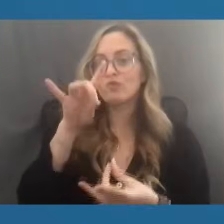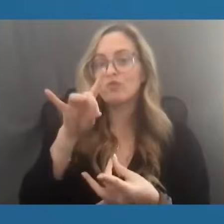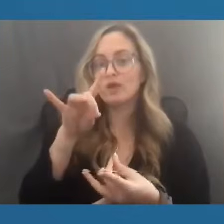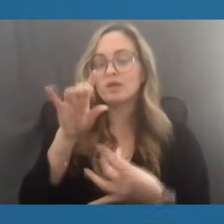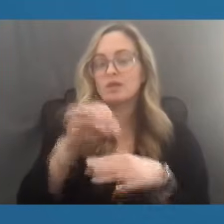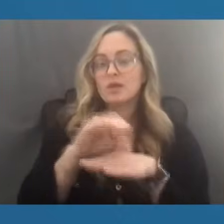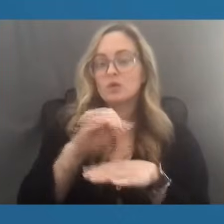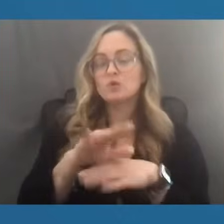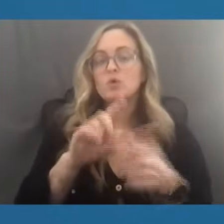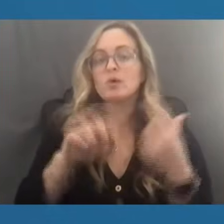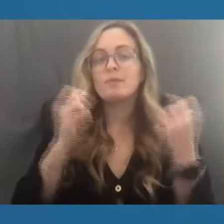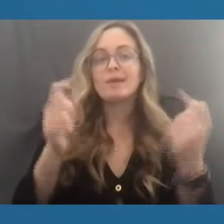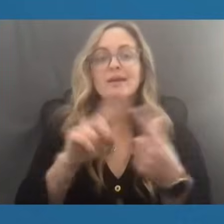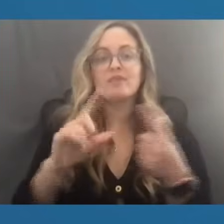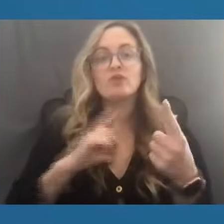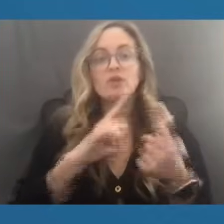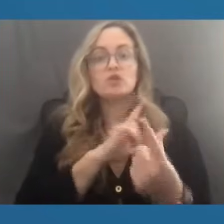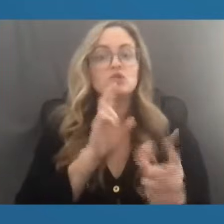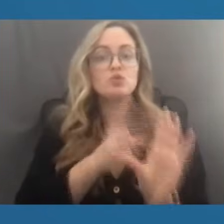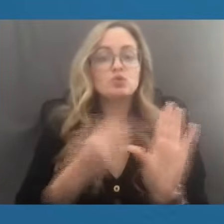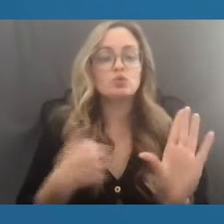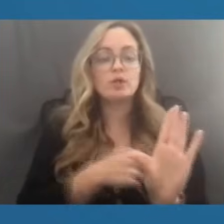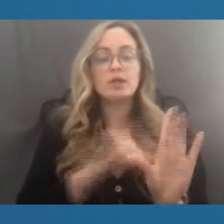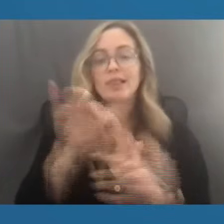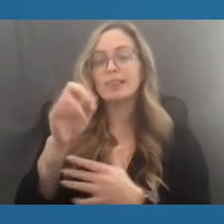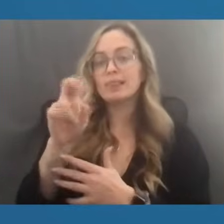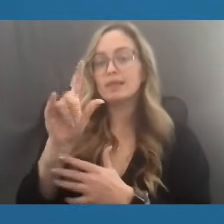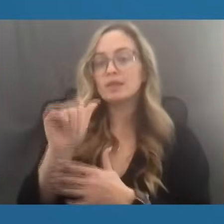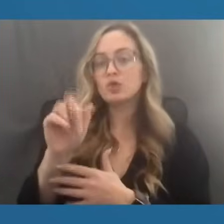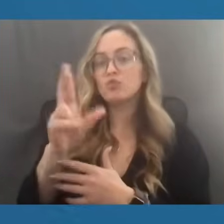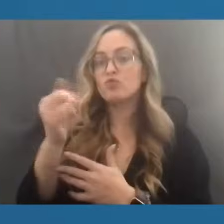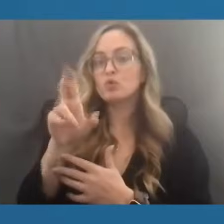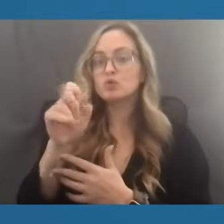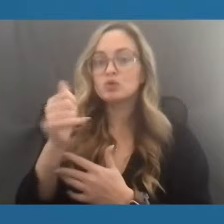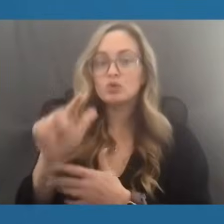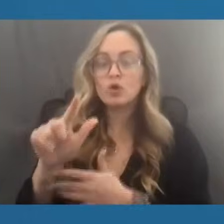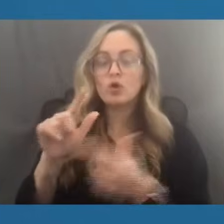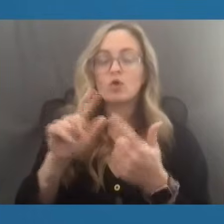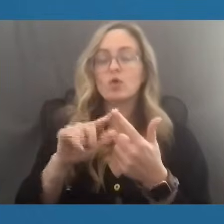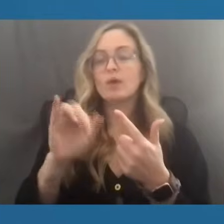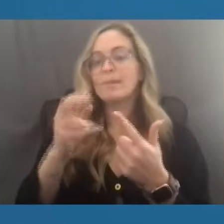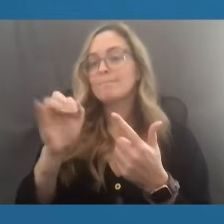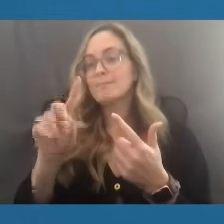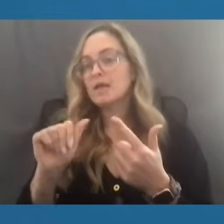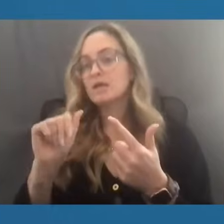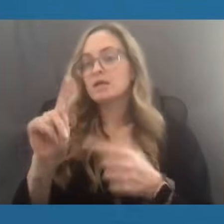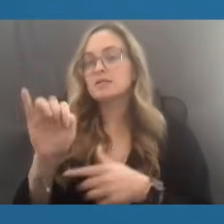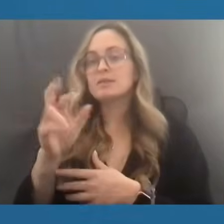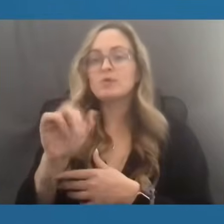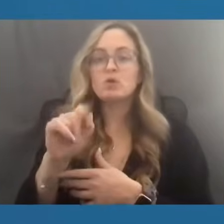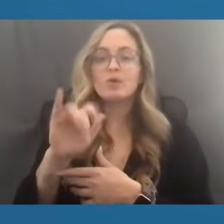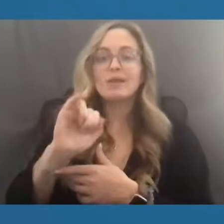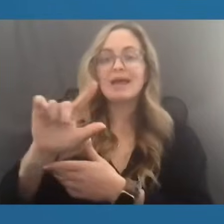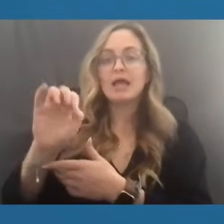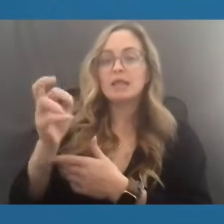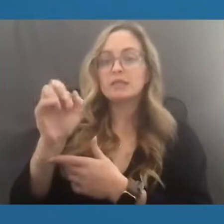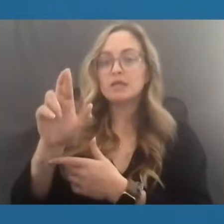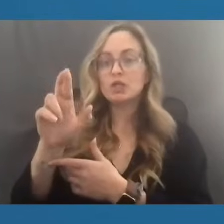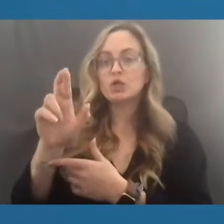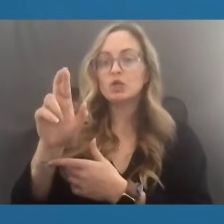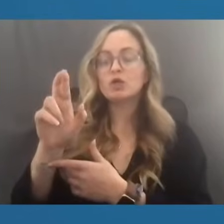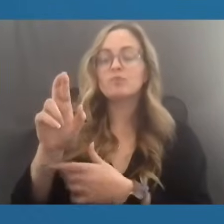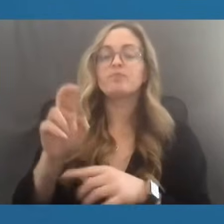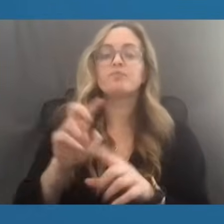number of legislators in attendance, Linda Rosenthal, Assembly Member, Amanda Septimo, Assembly Member, and Al Taylor, Assembly Members. But